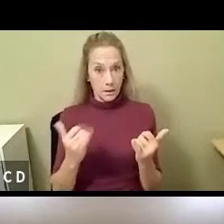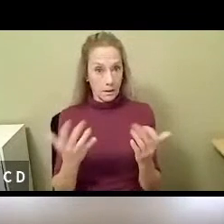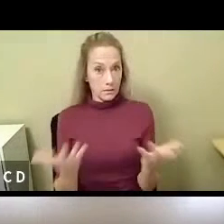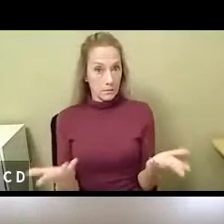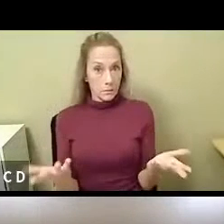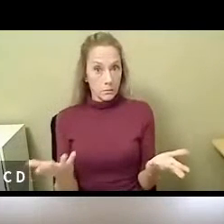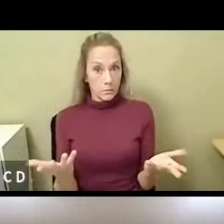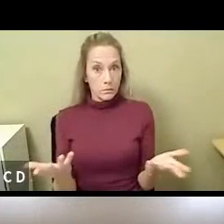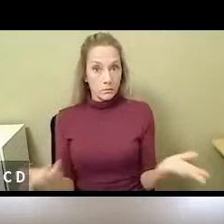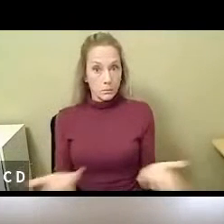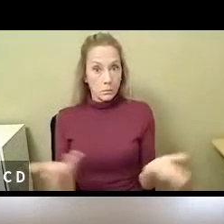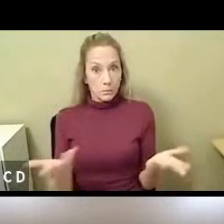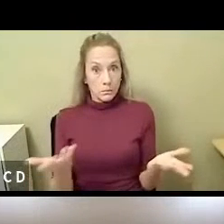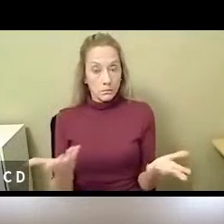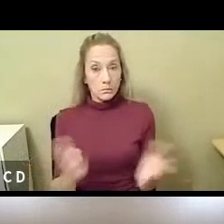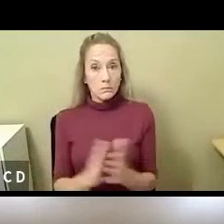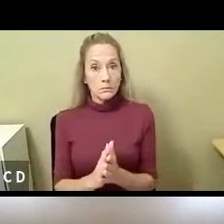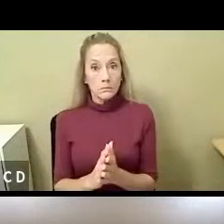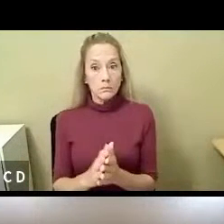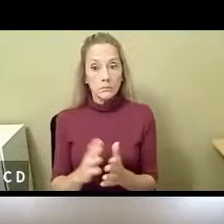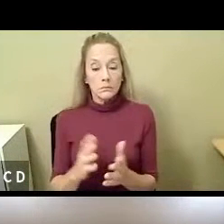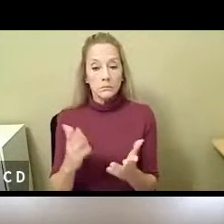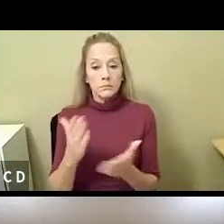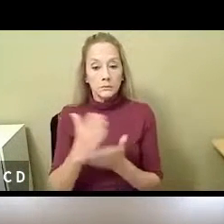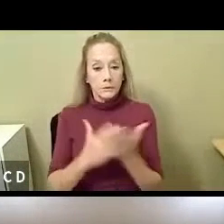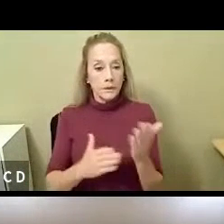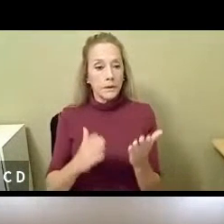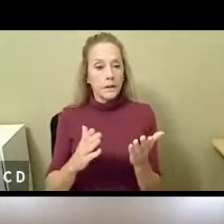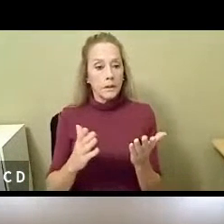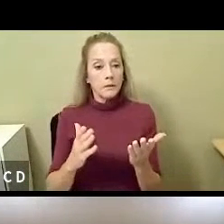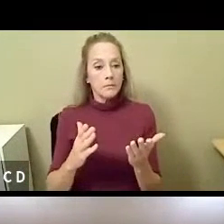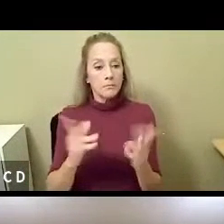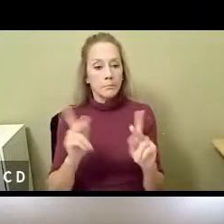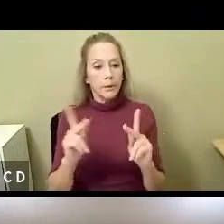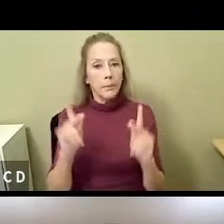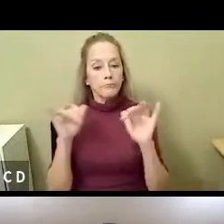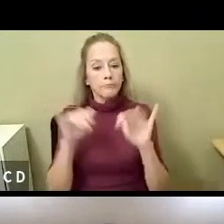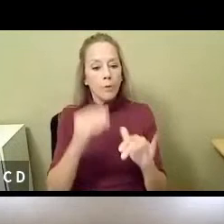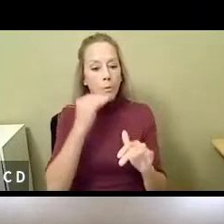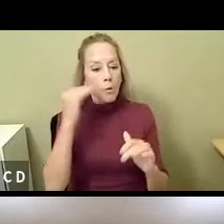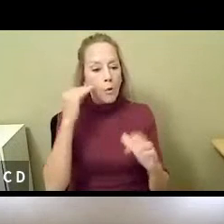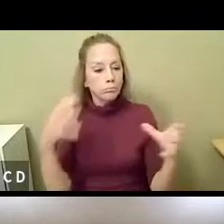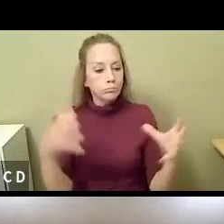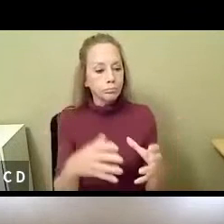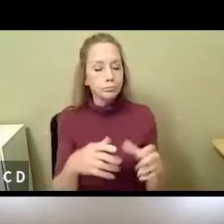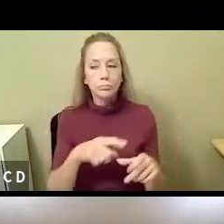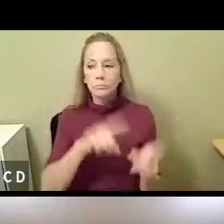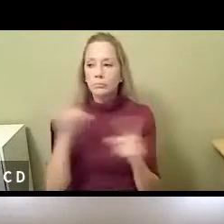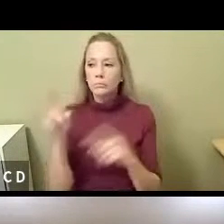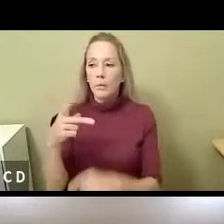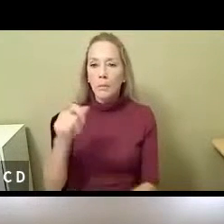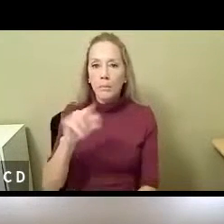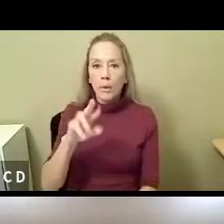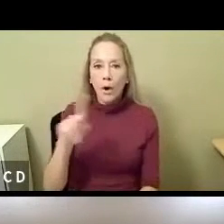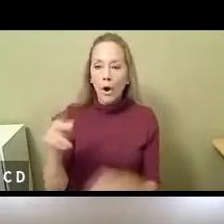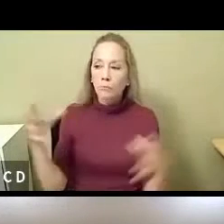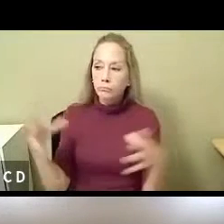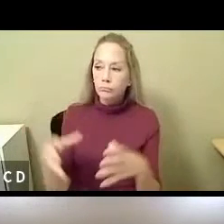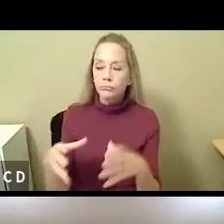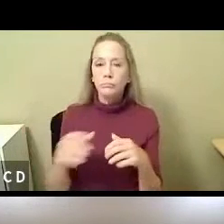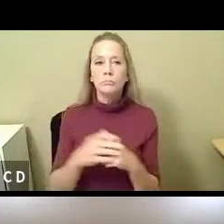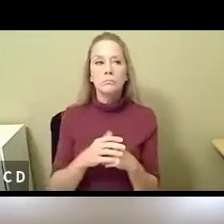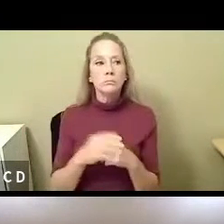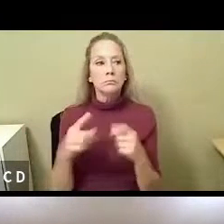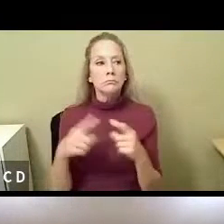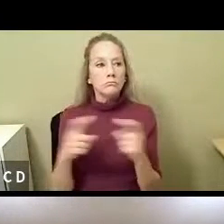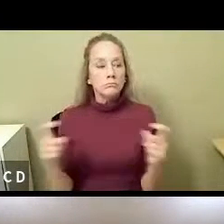personal gatherings, at homes, in the park, other places where people then get this and